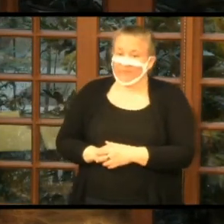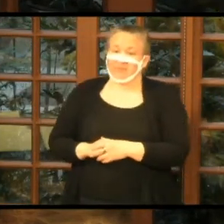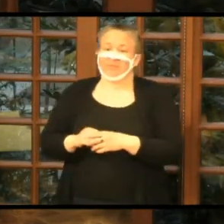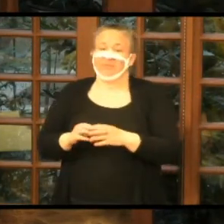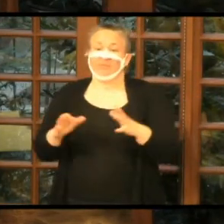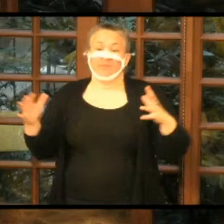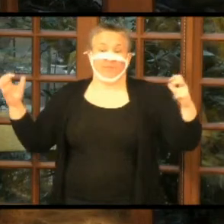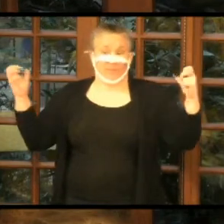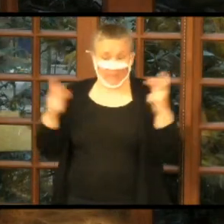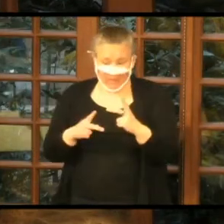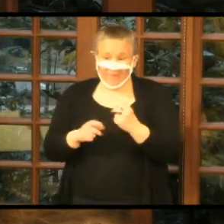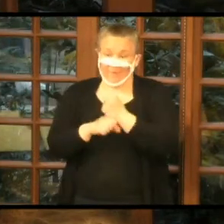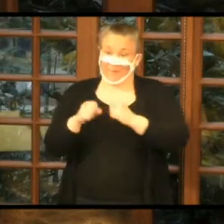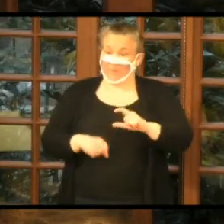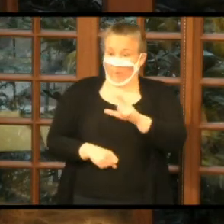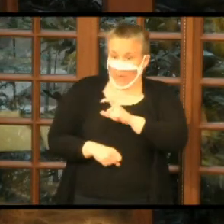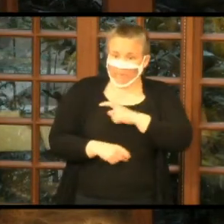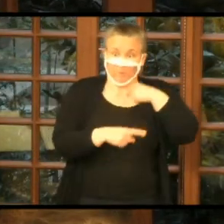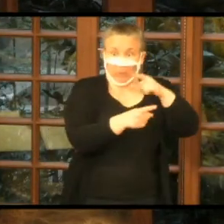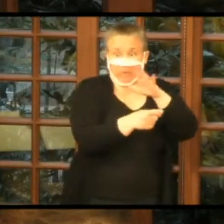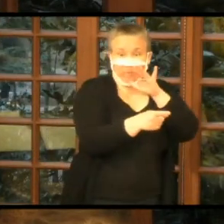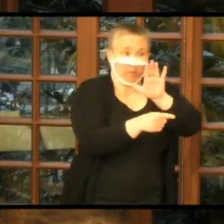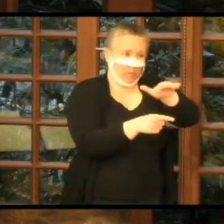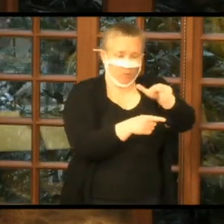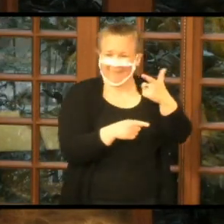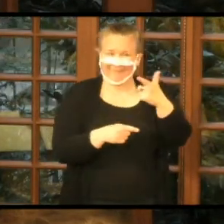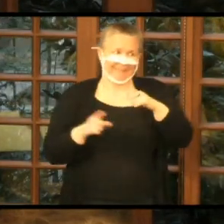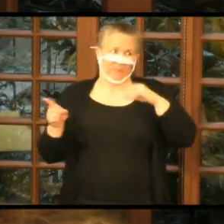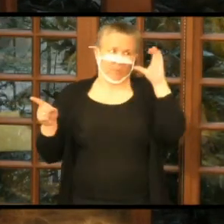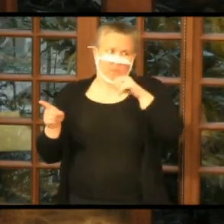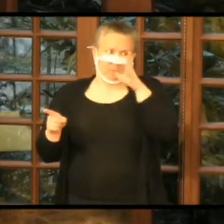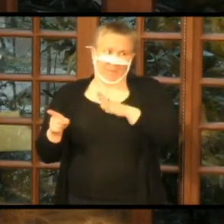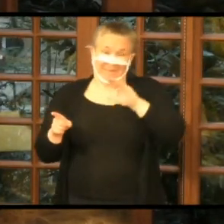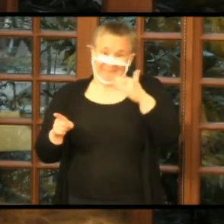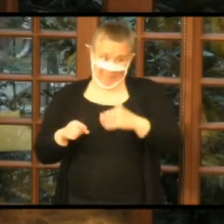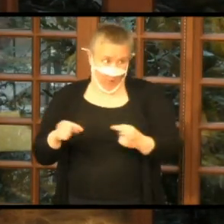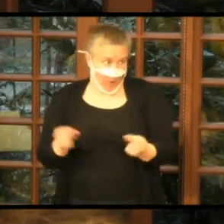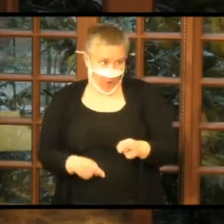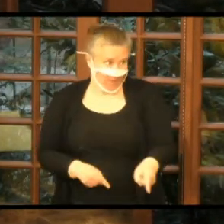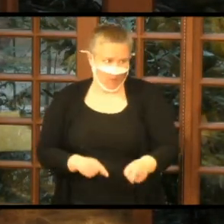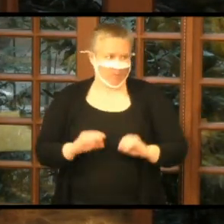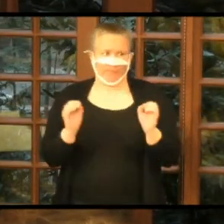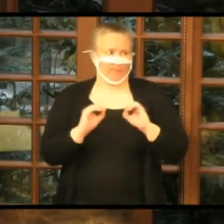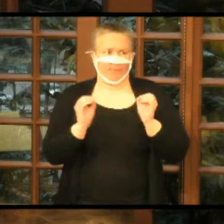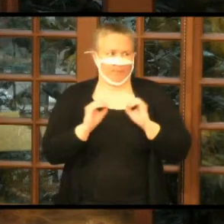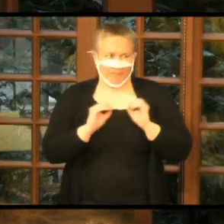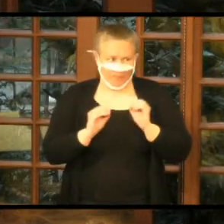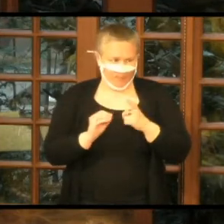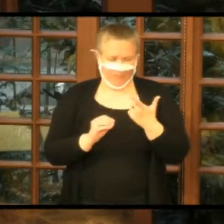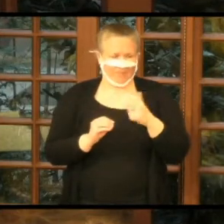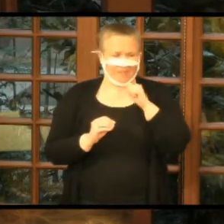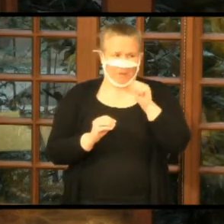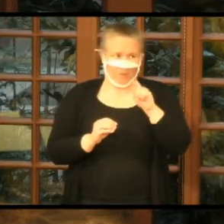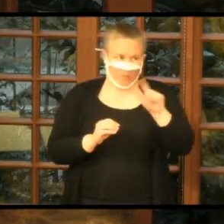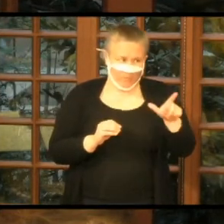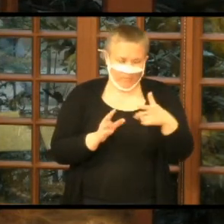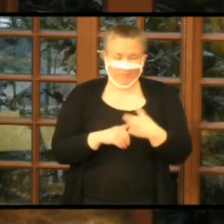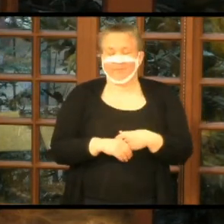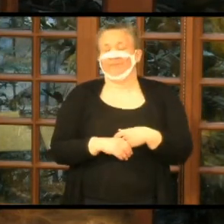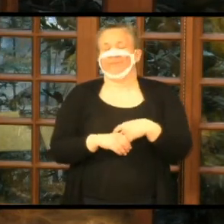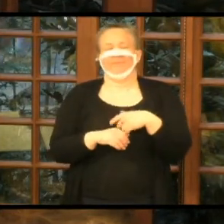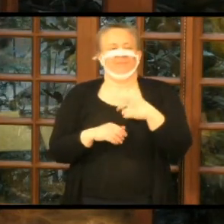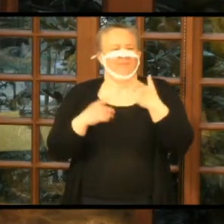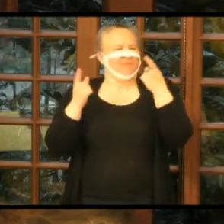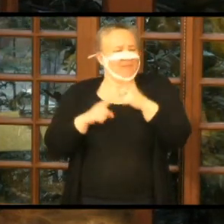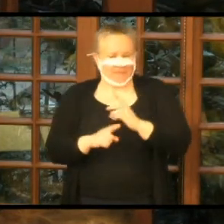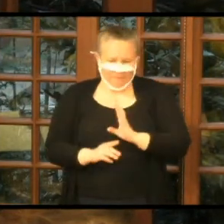the rescuing officer assured the mother that the eccentric woman did not appear to have been harming the little girl in any way. She was